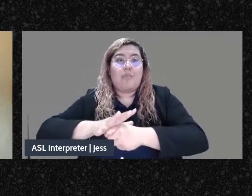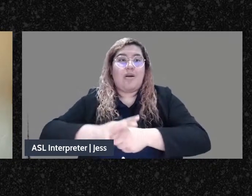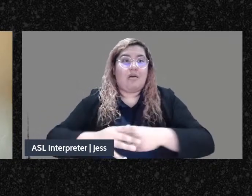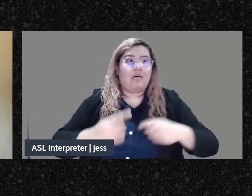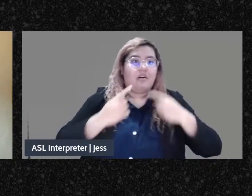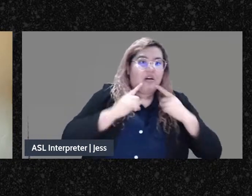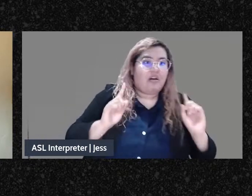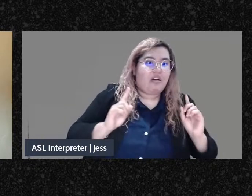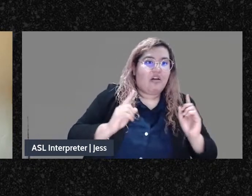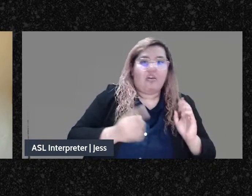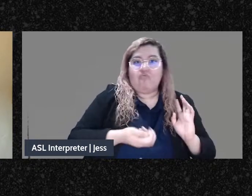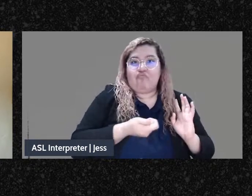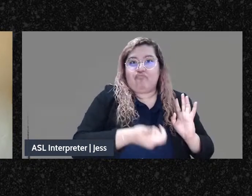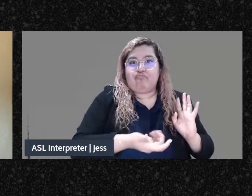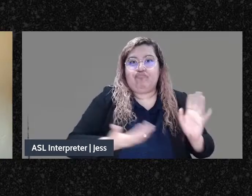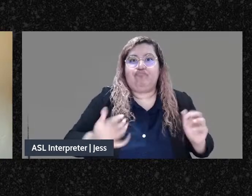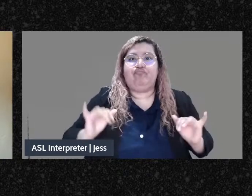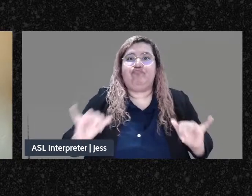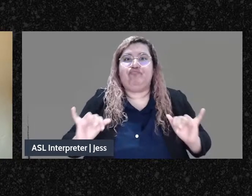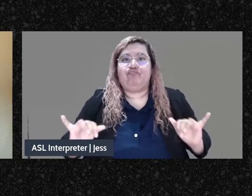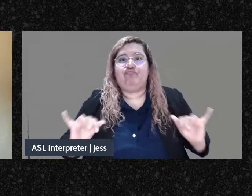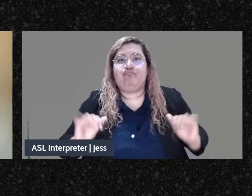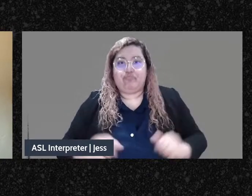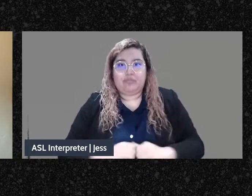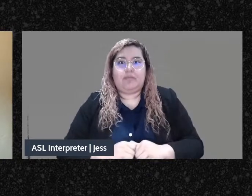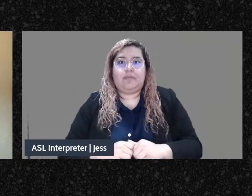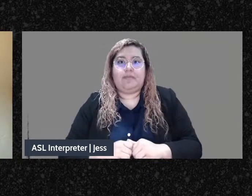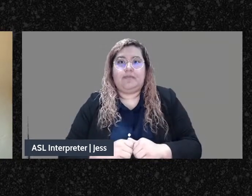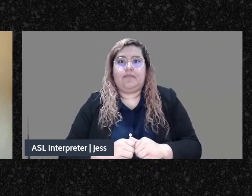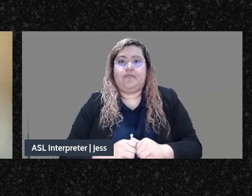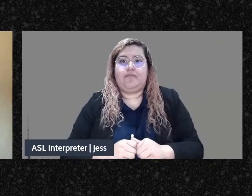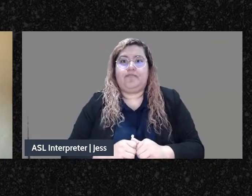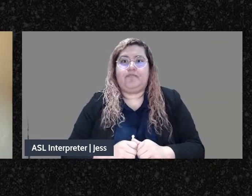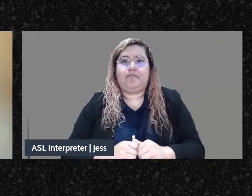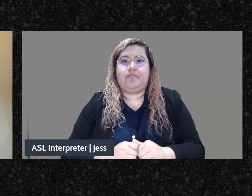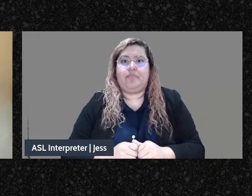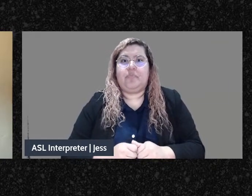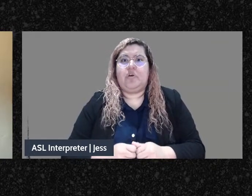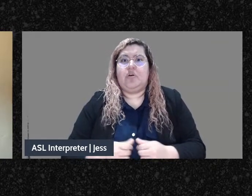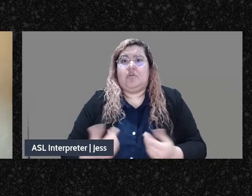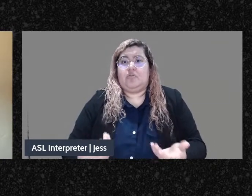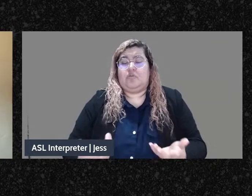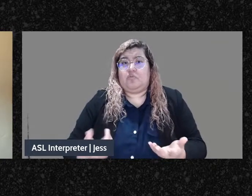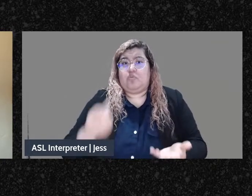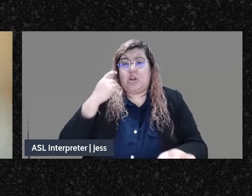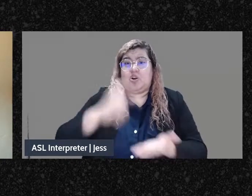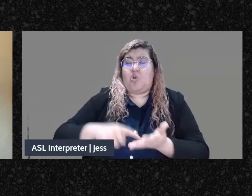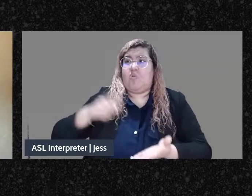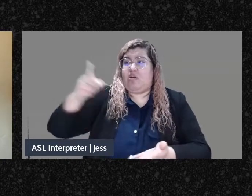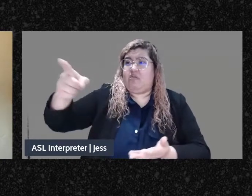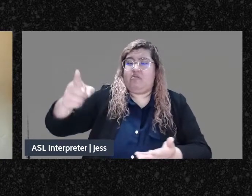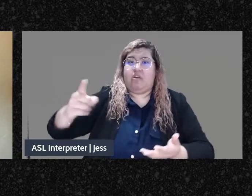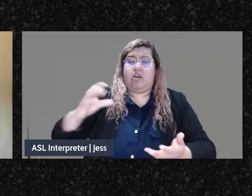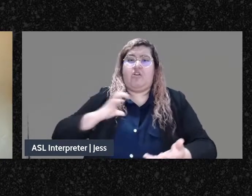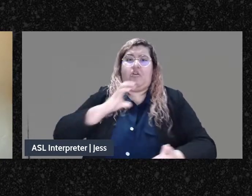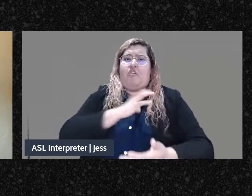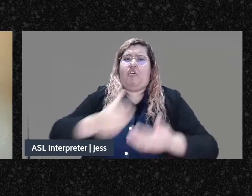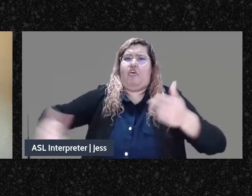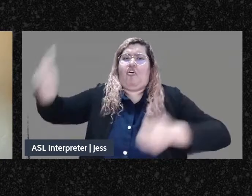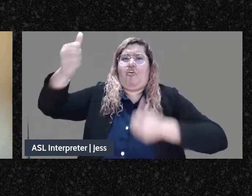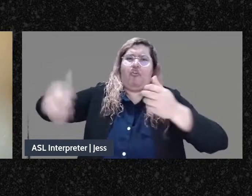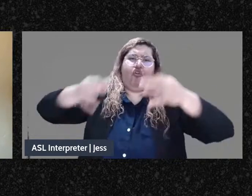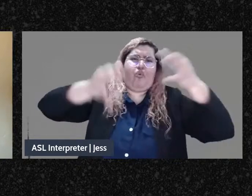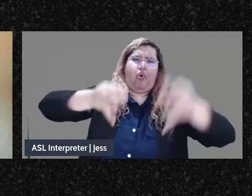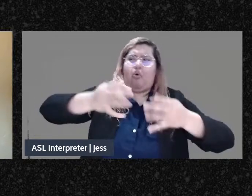And to dive into new fronts of the work to force implementation in hostile city council chambers, courtrooms, and